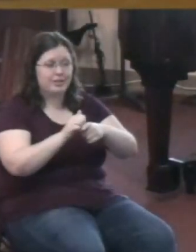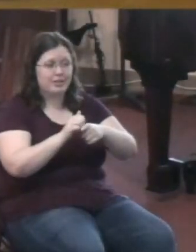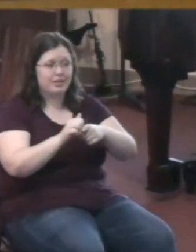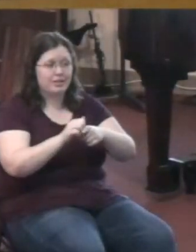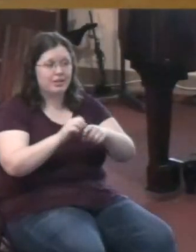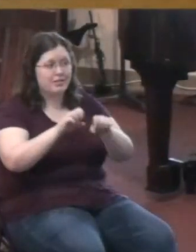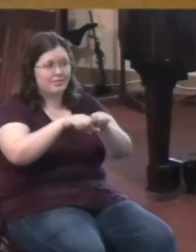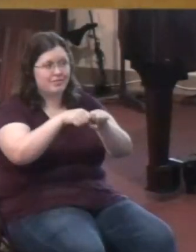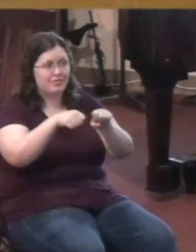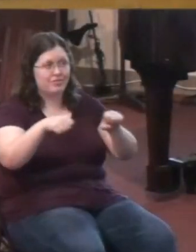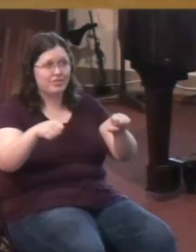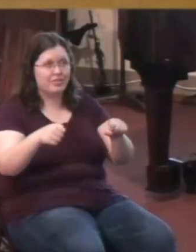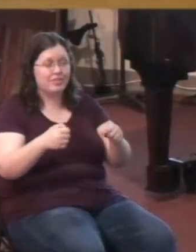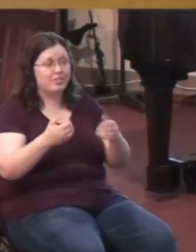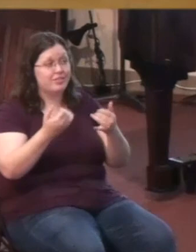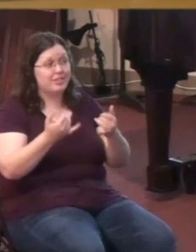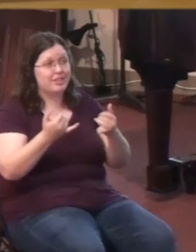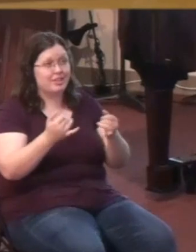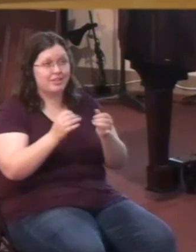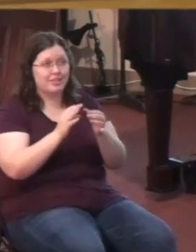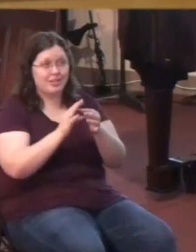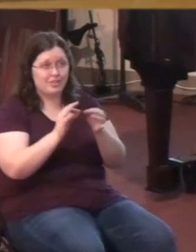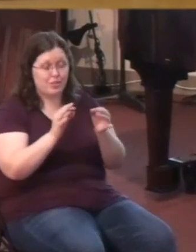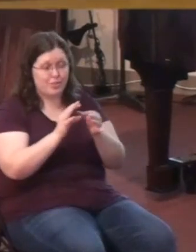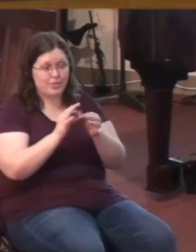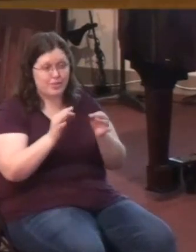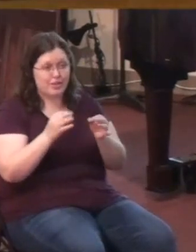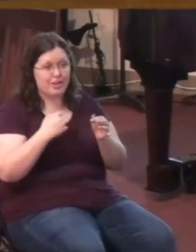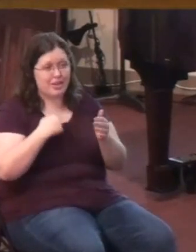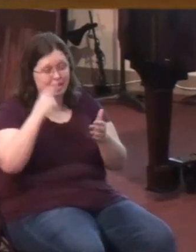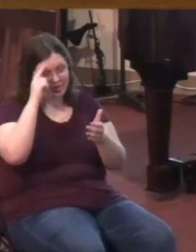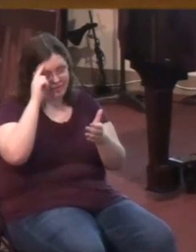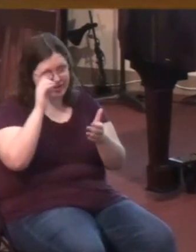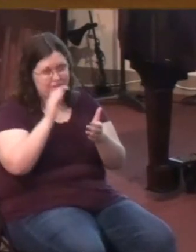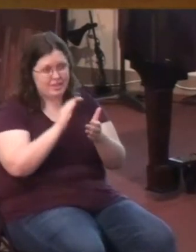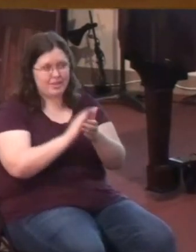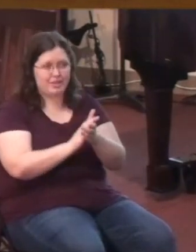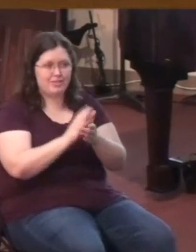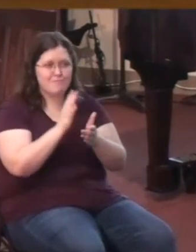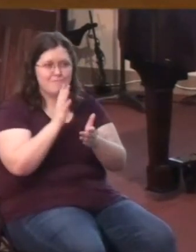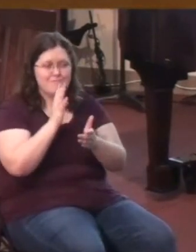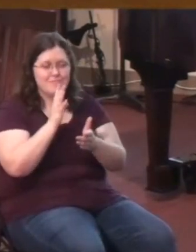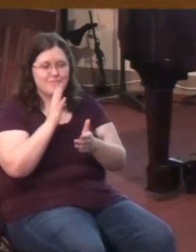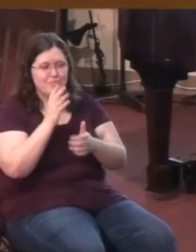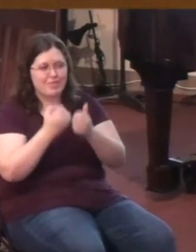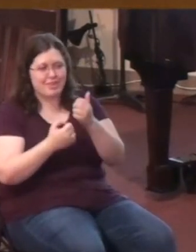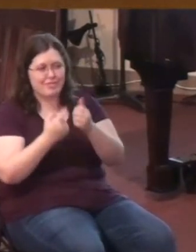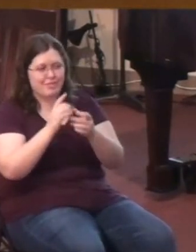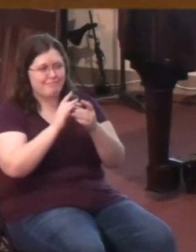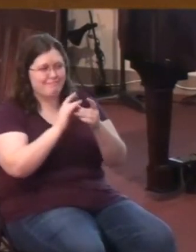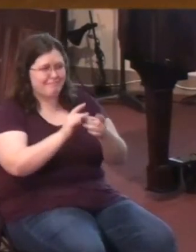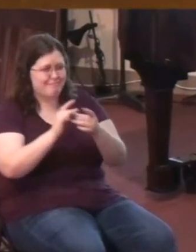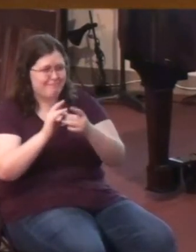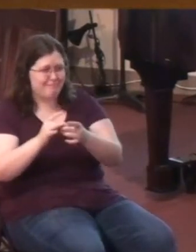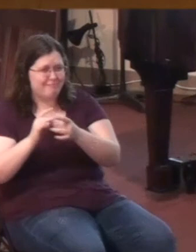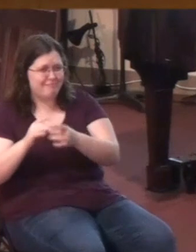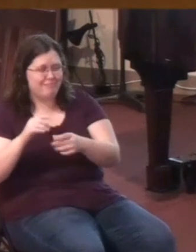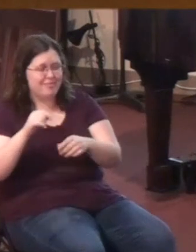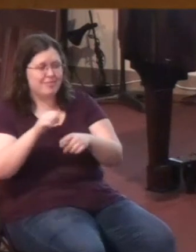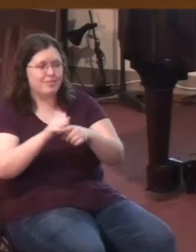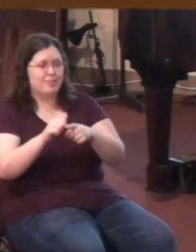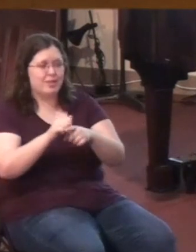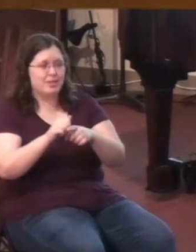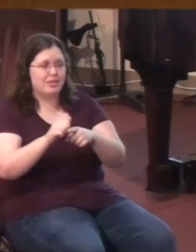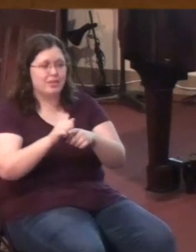time here today with a scripture, which I believe is speaking to us all about this very practice. It's from